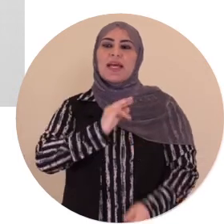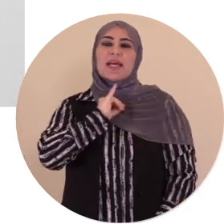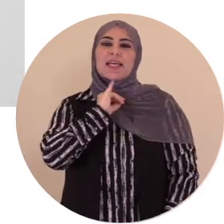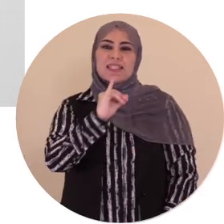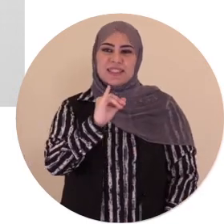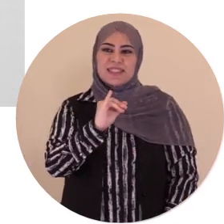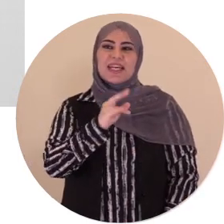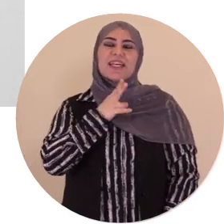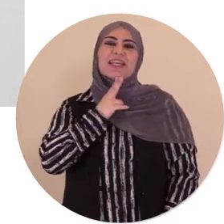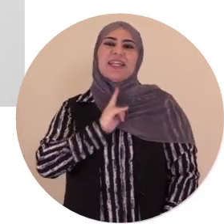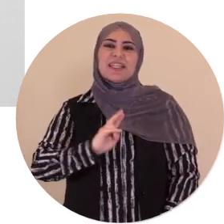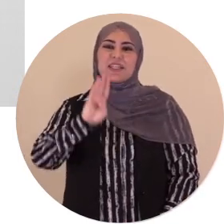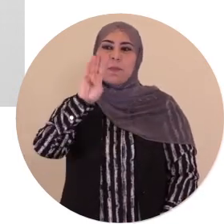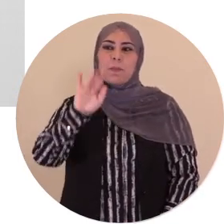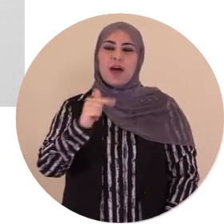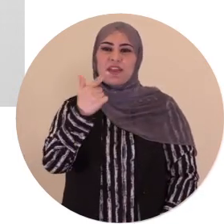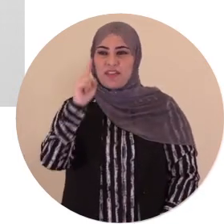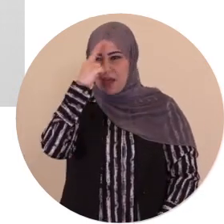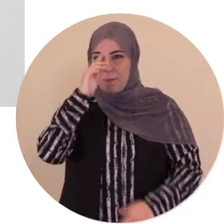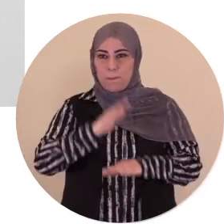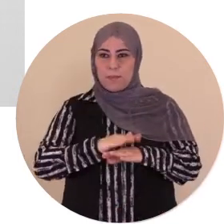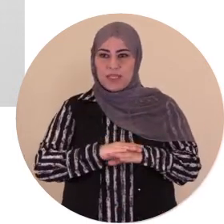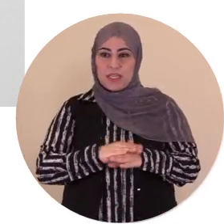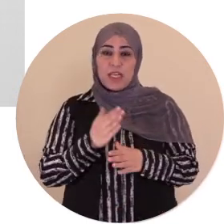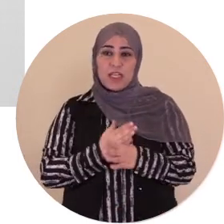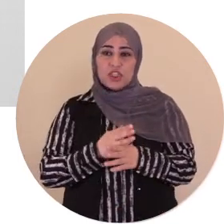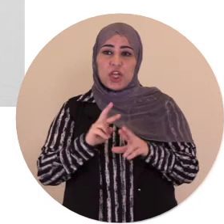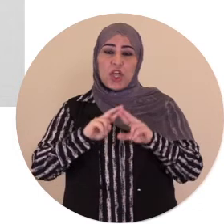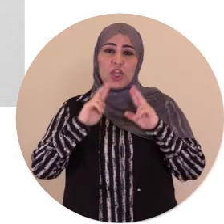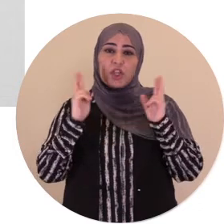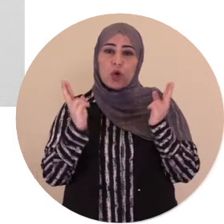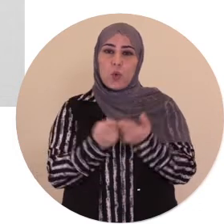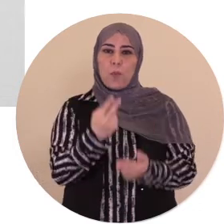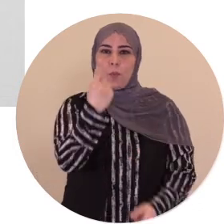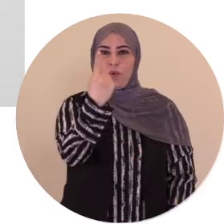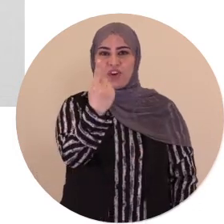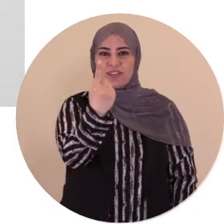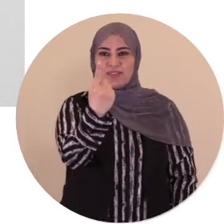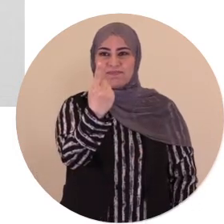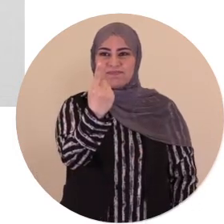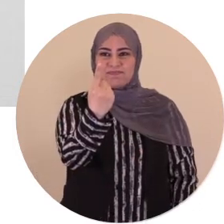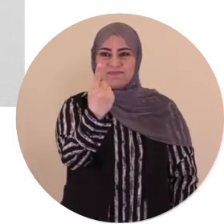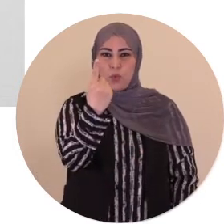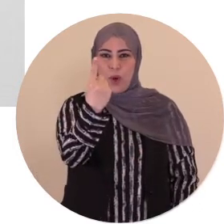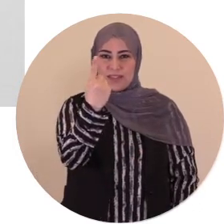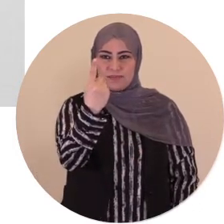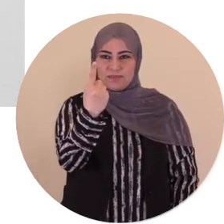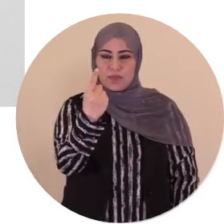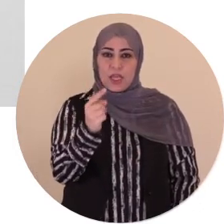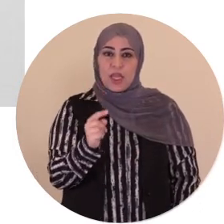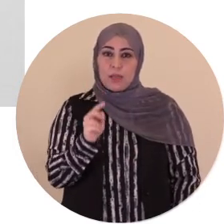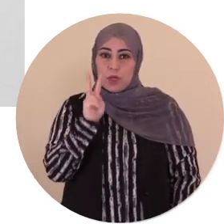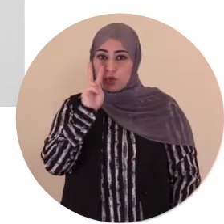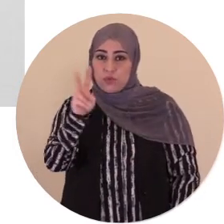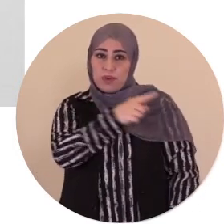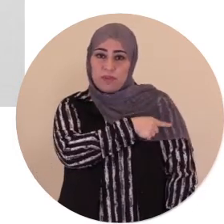cleaned by the maid. Easy? If I say the maid cleans the rooms, now the rooms, our object